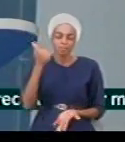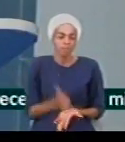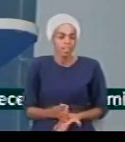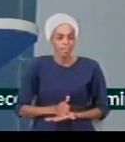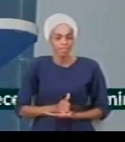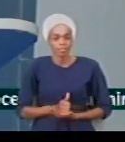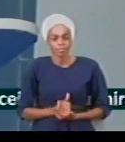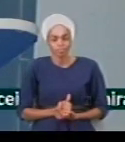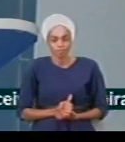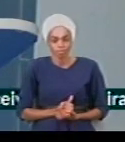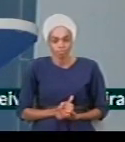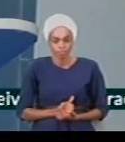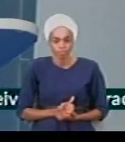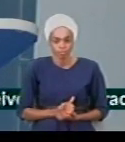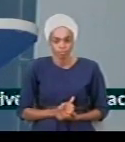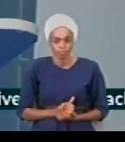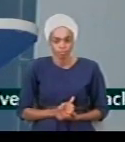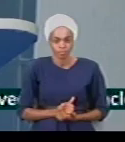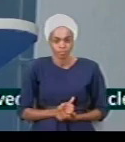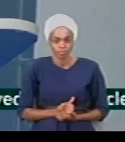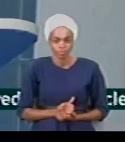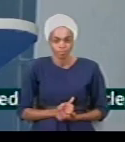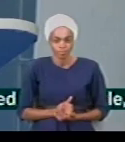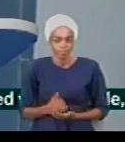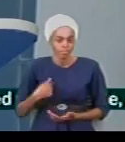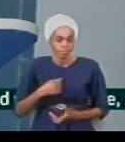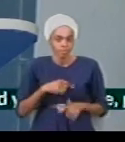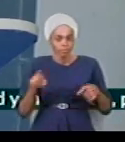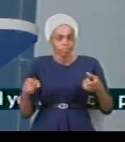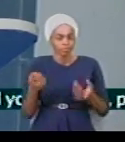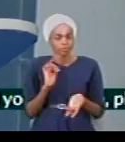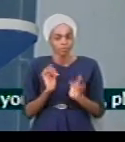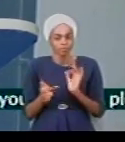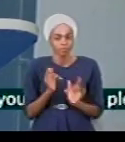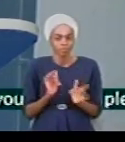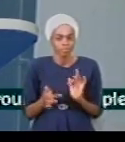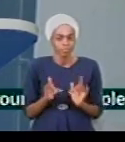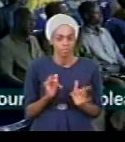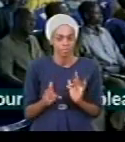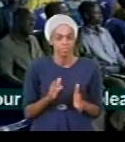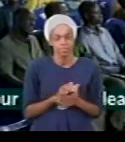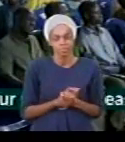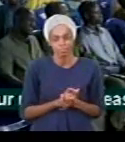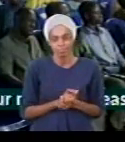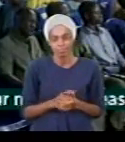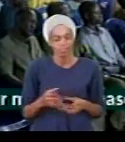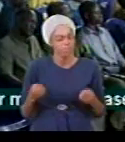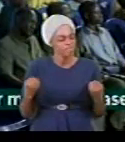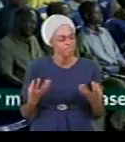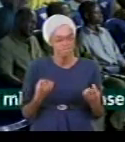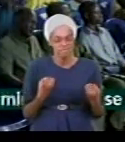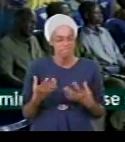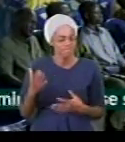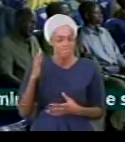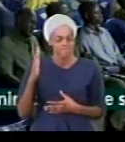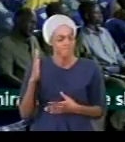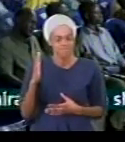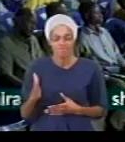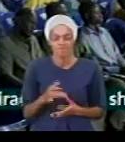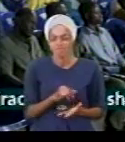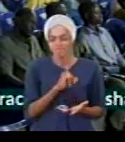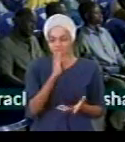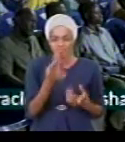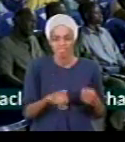now, but while that is taking place, no problem, we follow you home tonight. The name of Jesus has